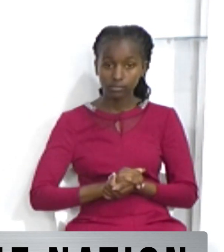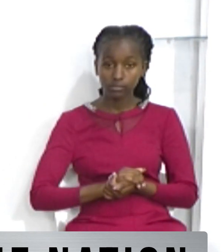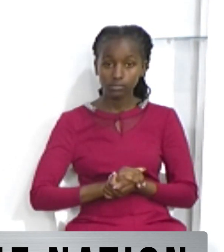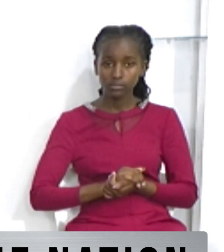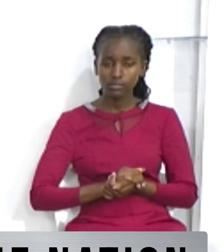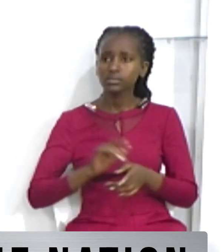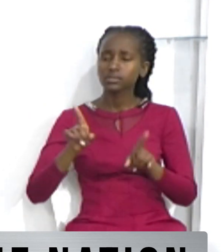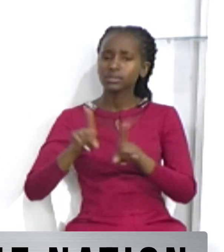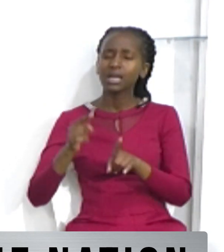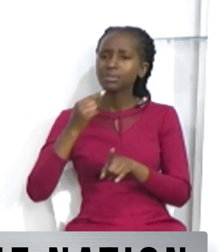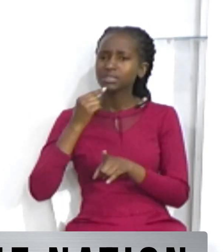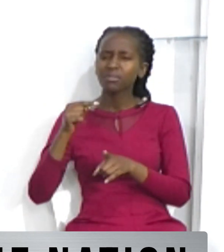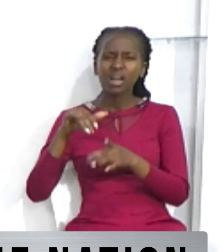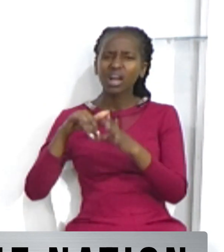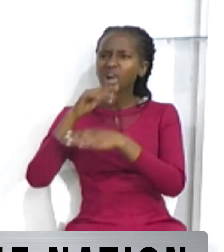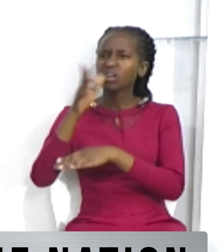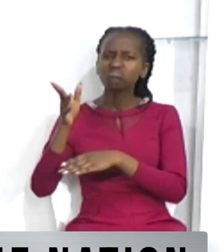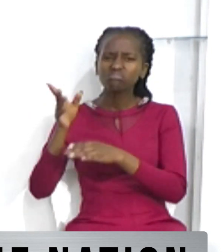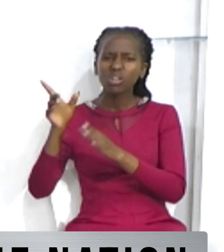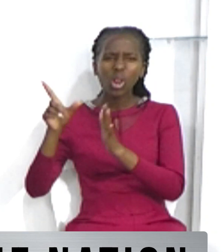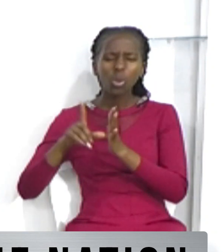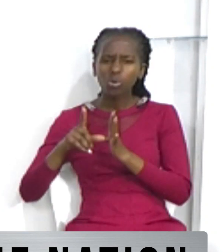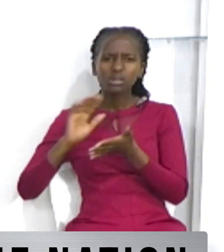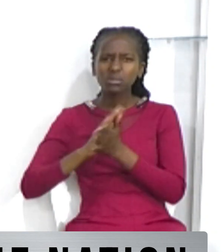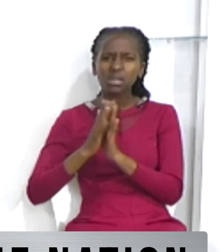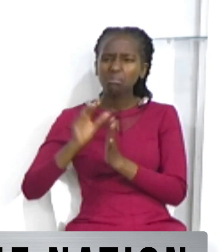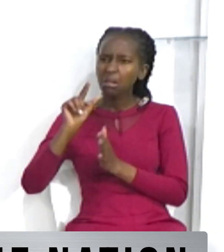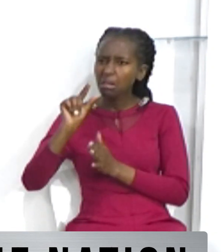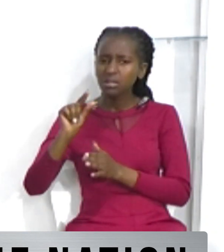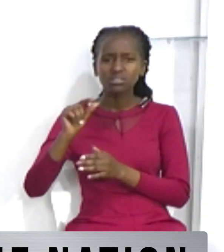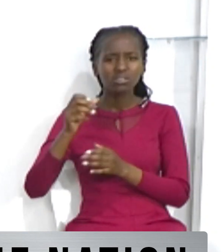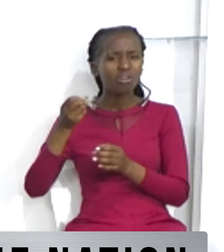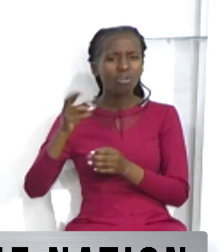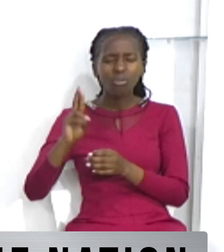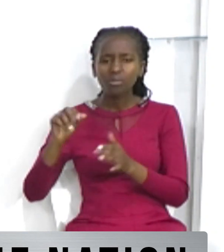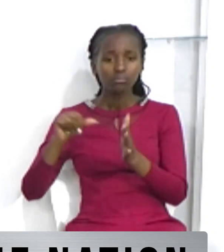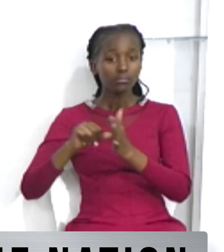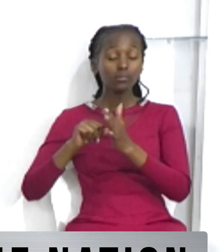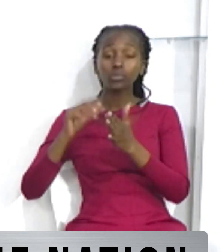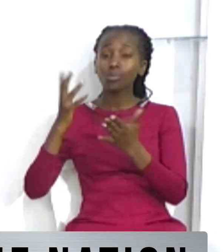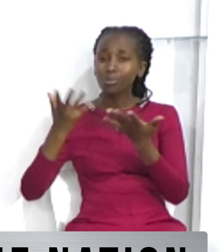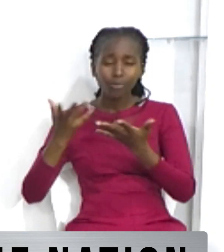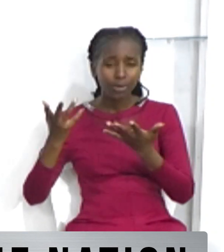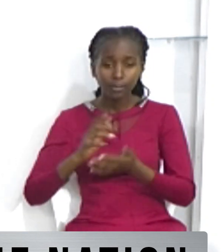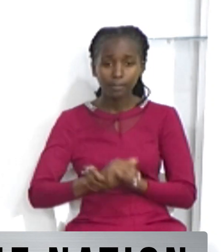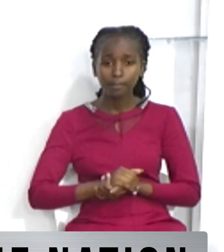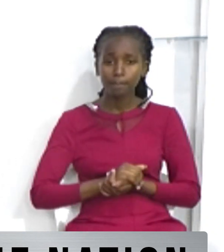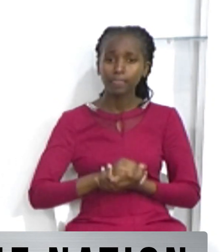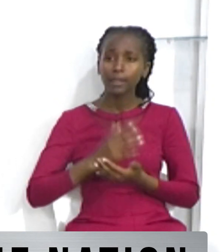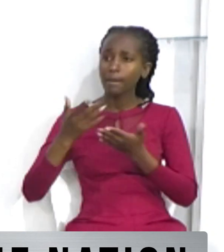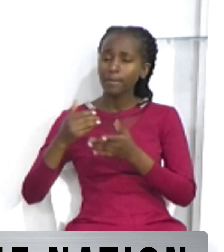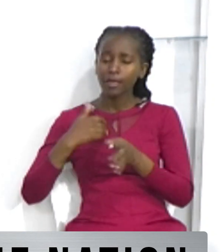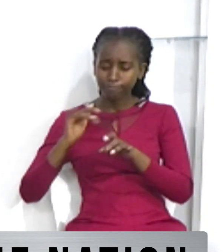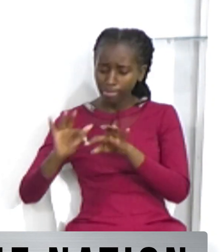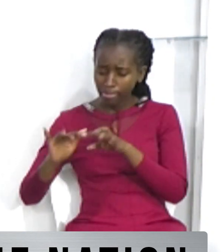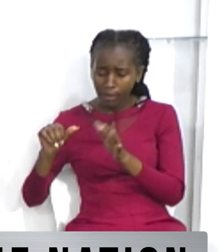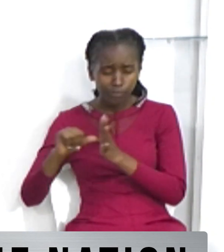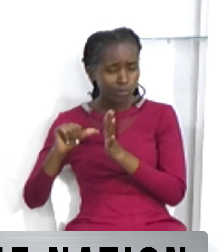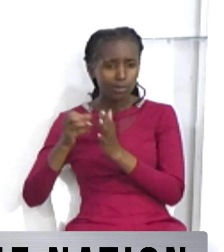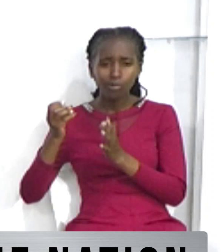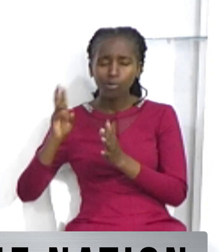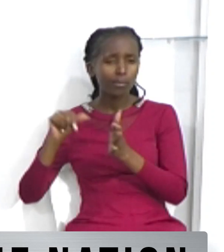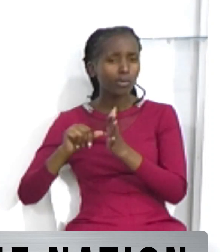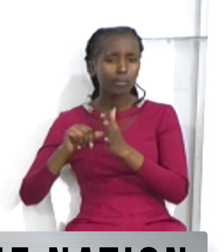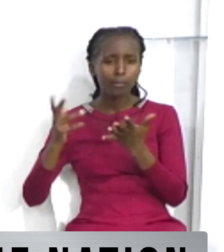much less. Smelling a rat? Is it an issue of corruption? Is it an issue of typing error? What is it?